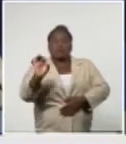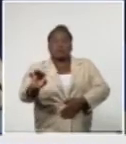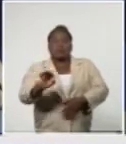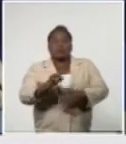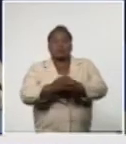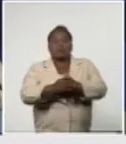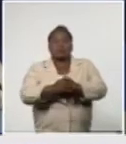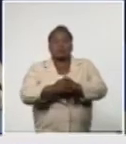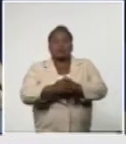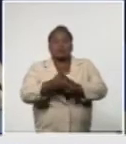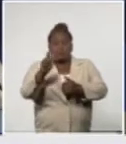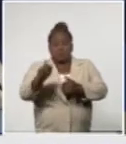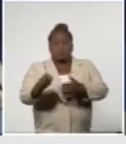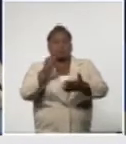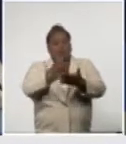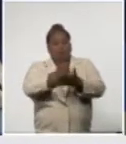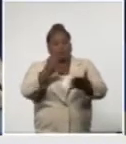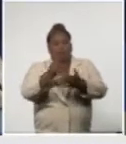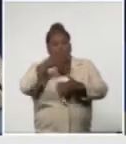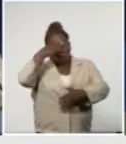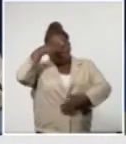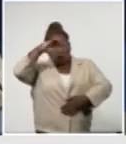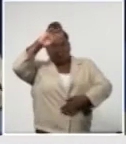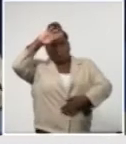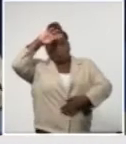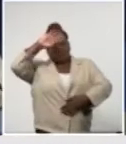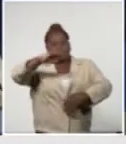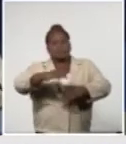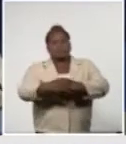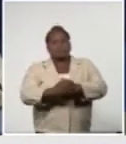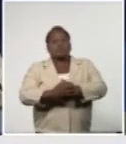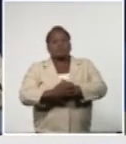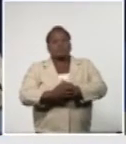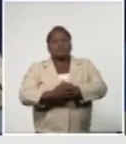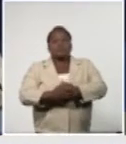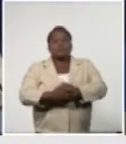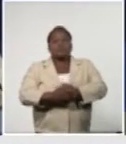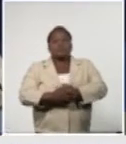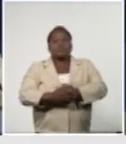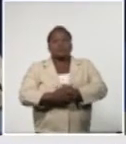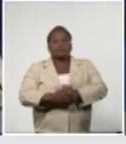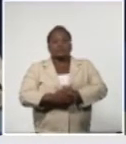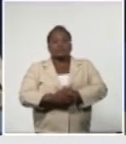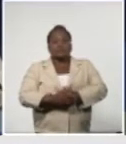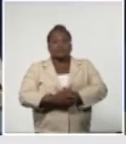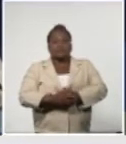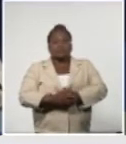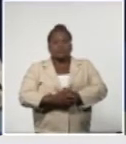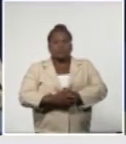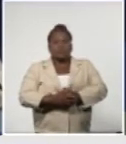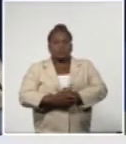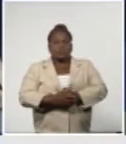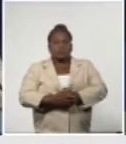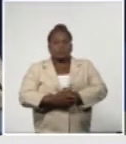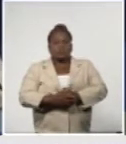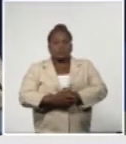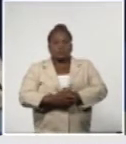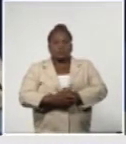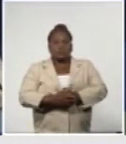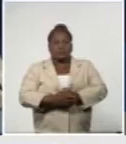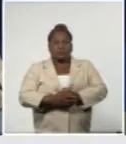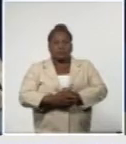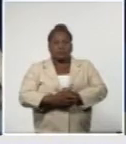all confirmed cases. As we said earlier, the confirmed cases are female for a cumulative total of